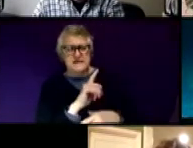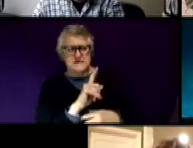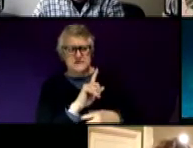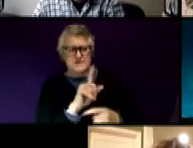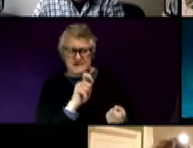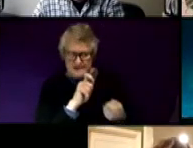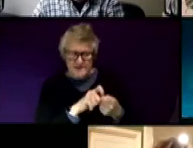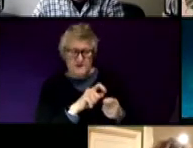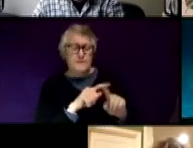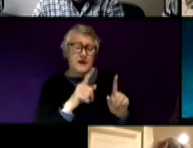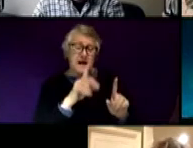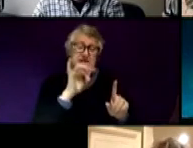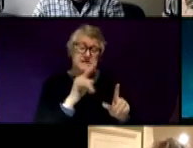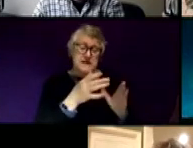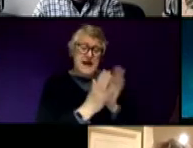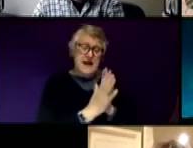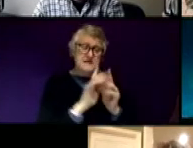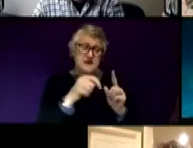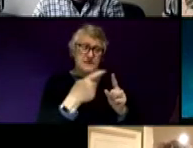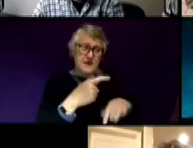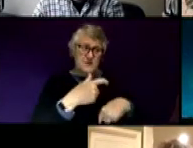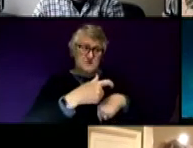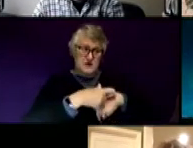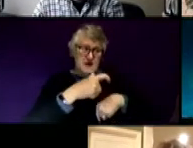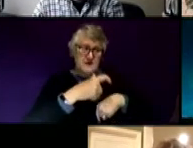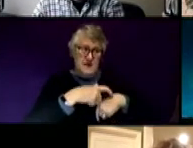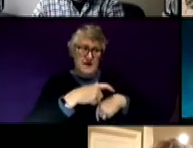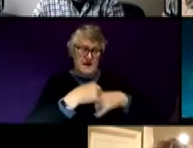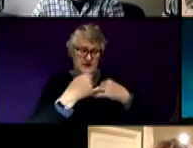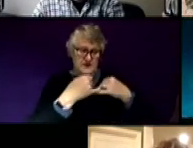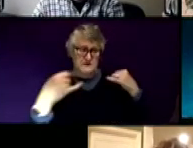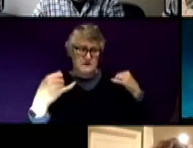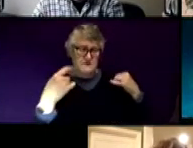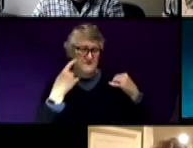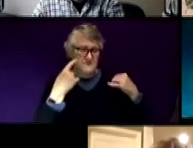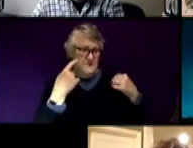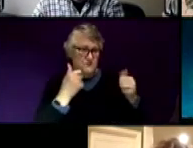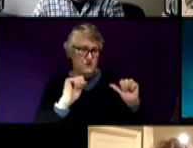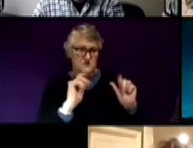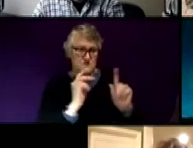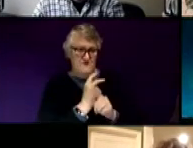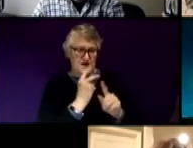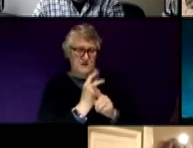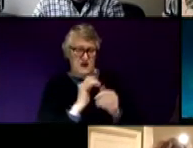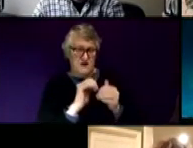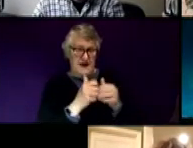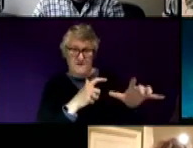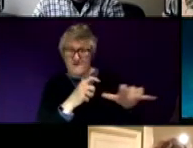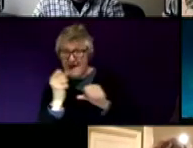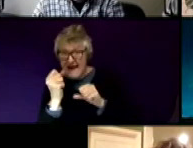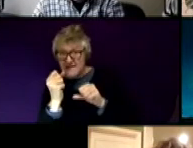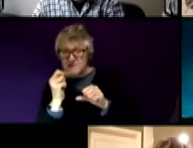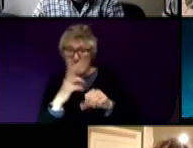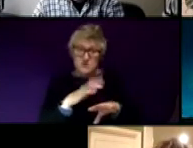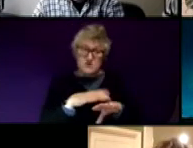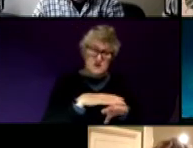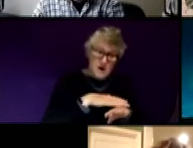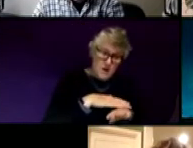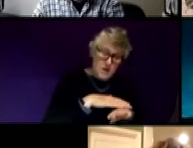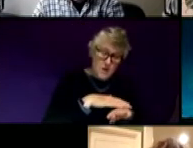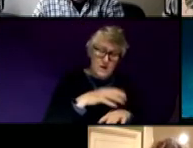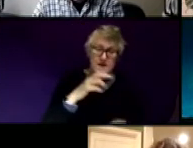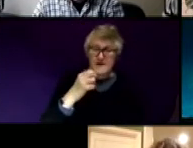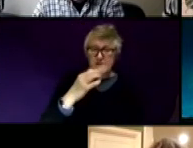timelines because I'm trying to figure out how fast or slow the PCCEP needs to act on this type